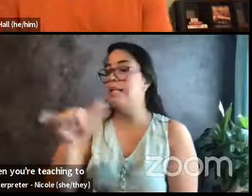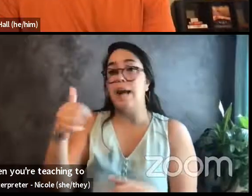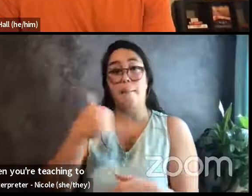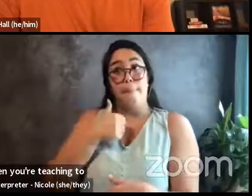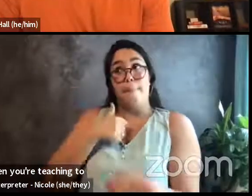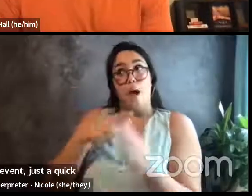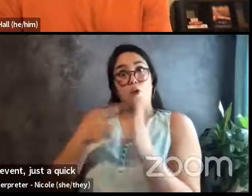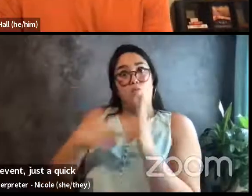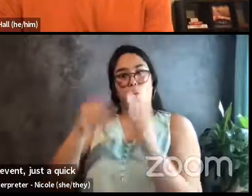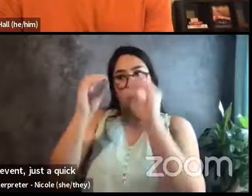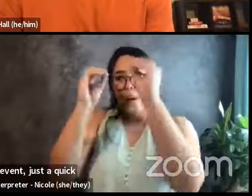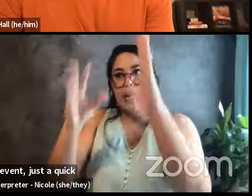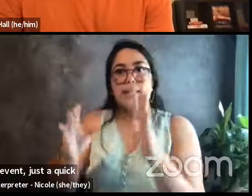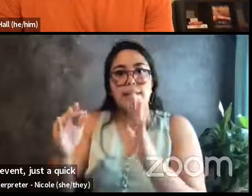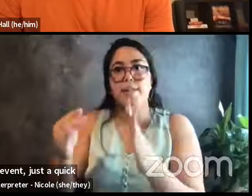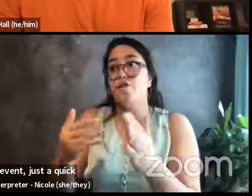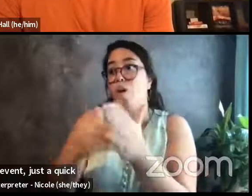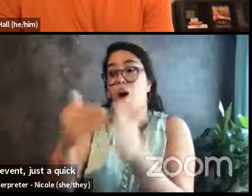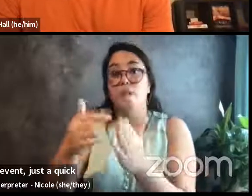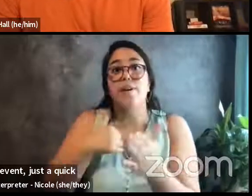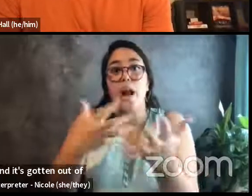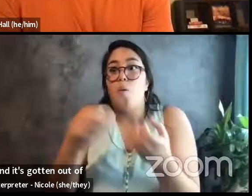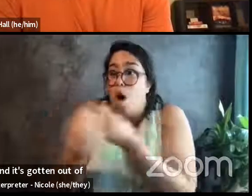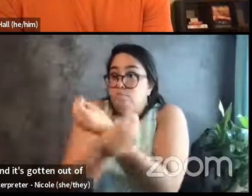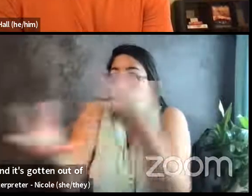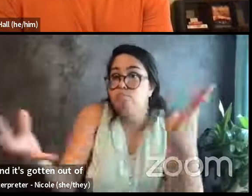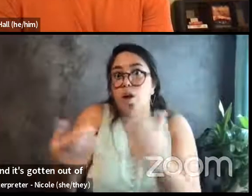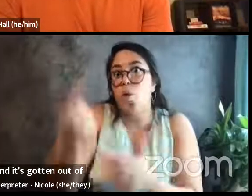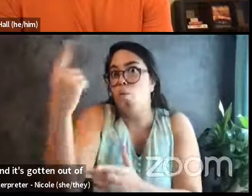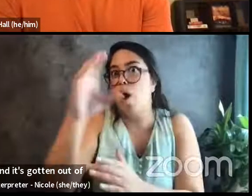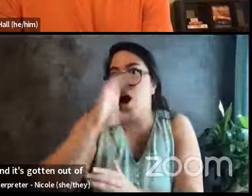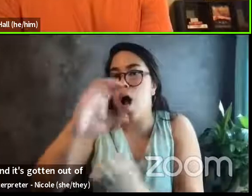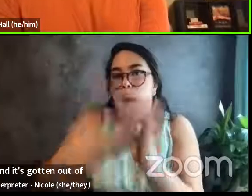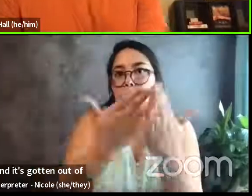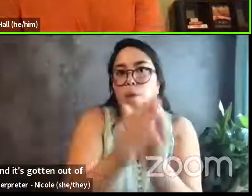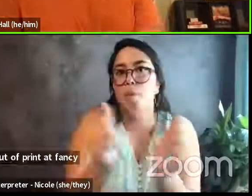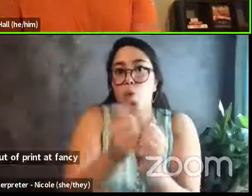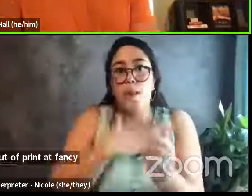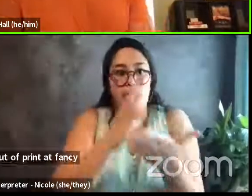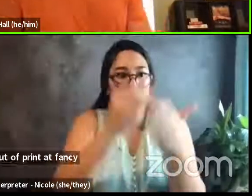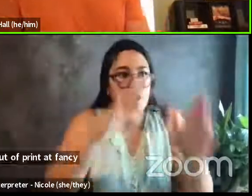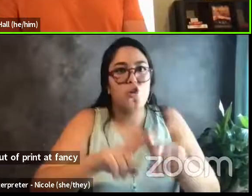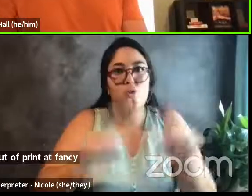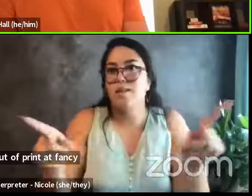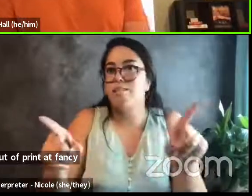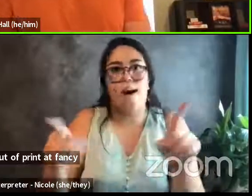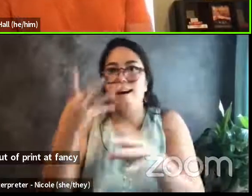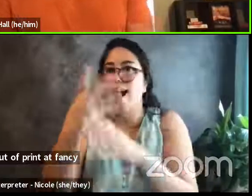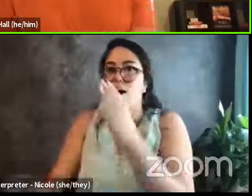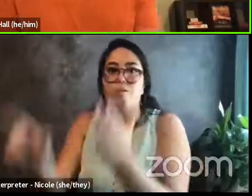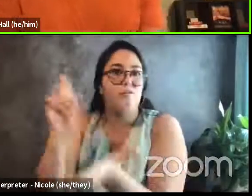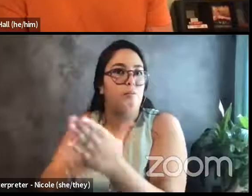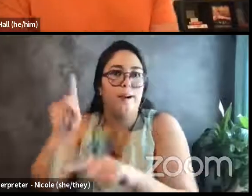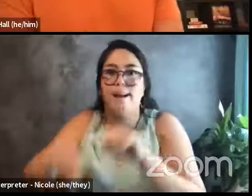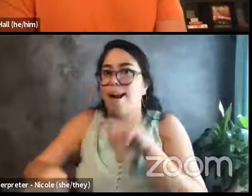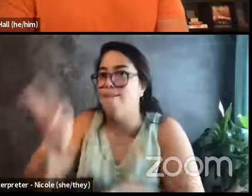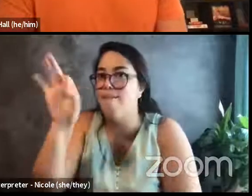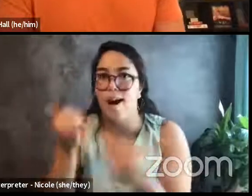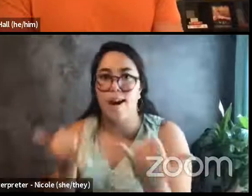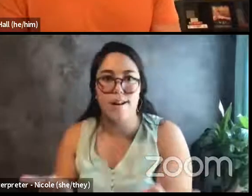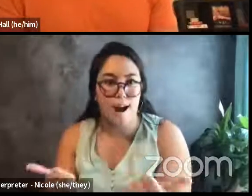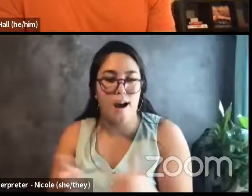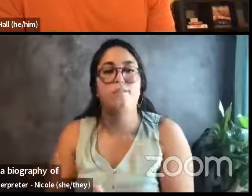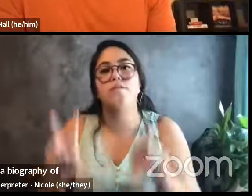book, and it's gone out of print. And sometimes it's gone out of print at Fantagraphics. Um, the amazing King, which is a biography